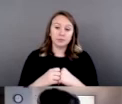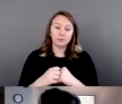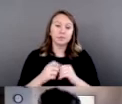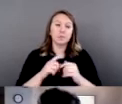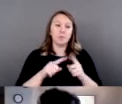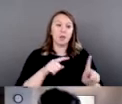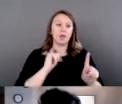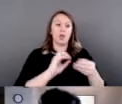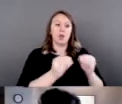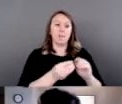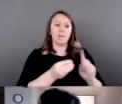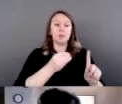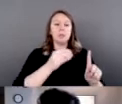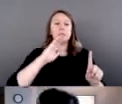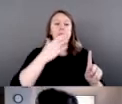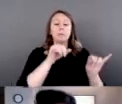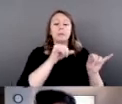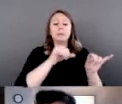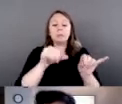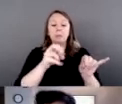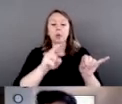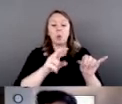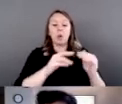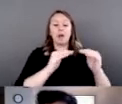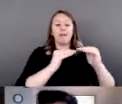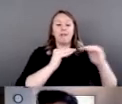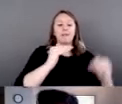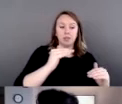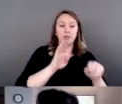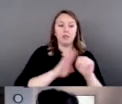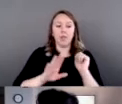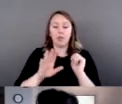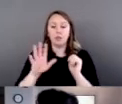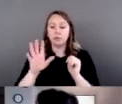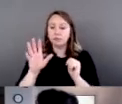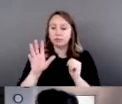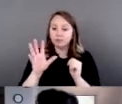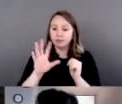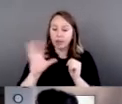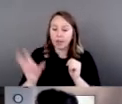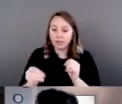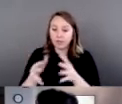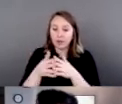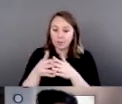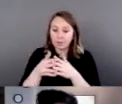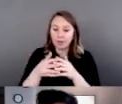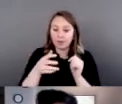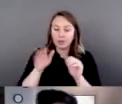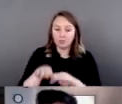American children. One study actually found that 234 Native women,